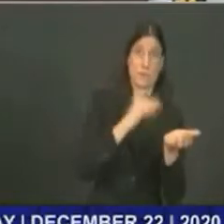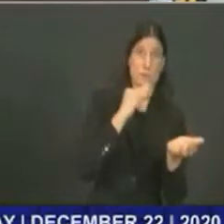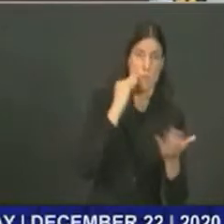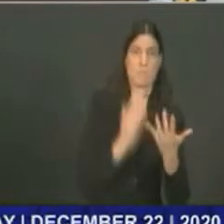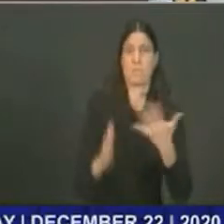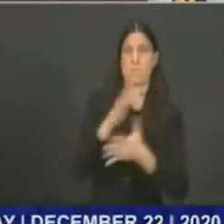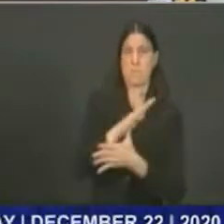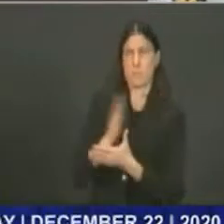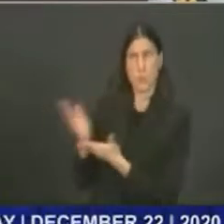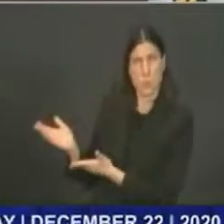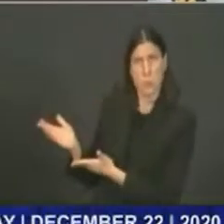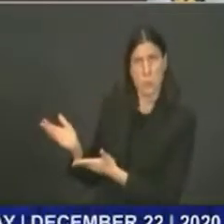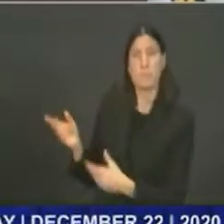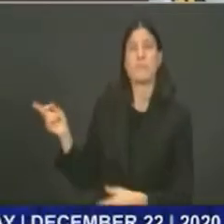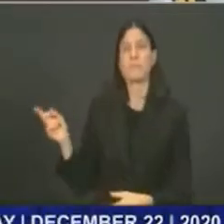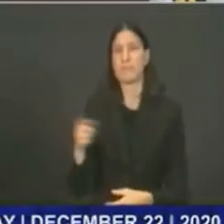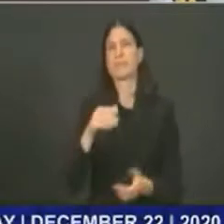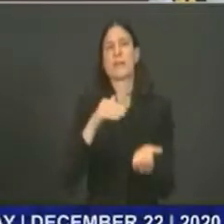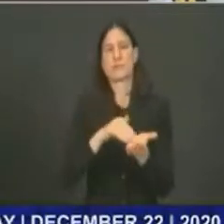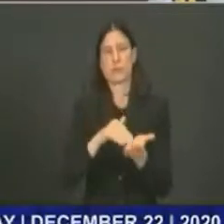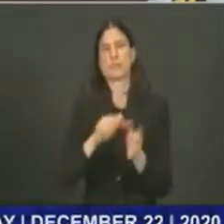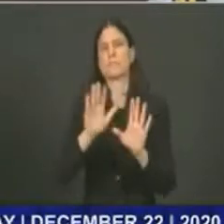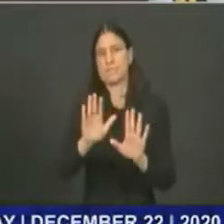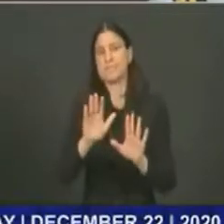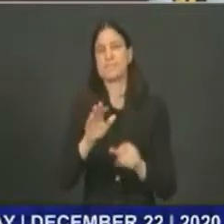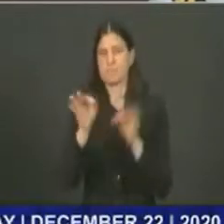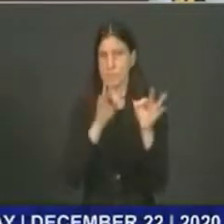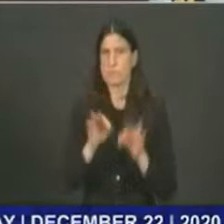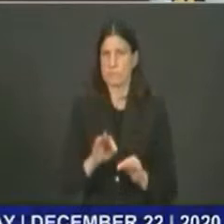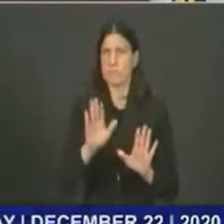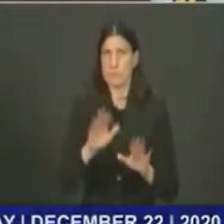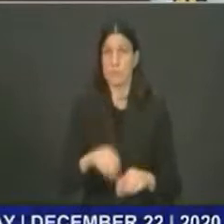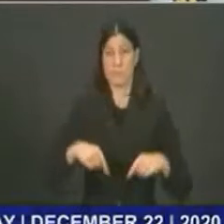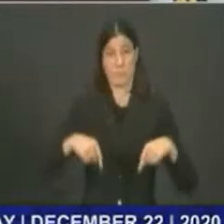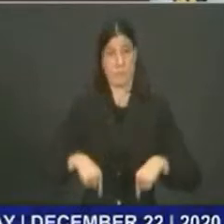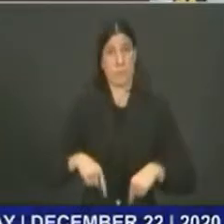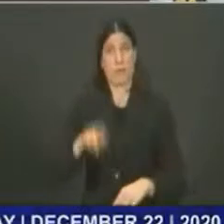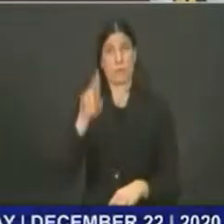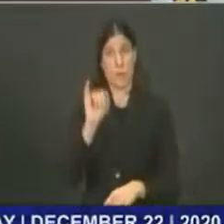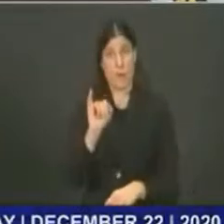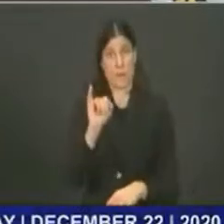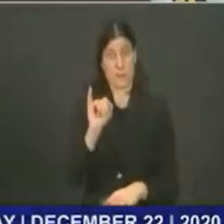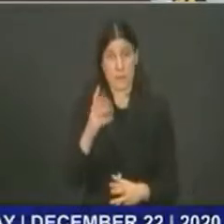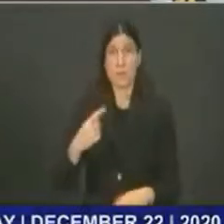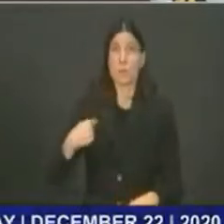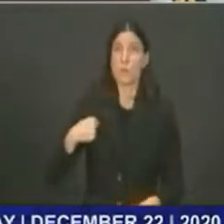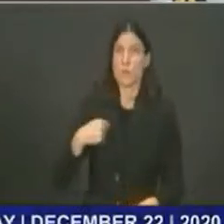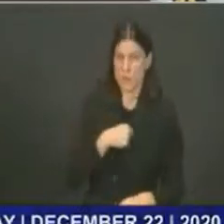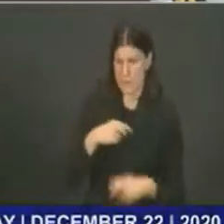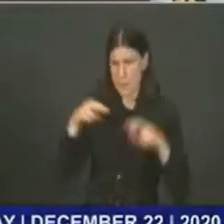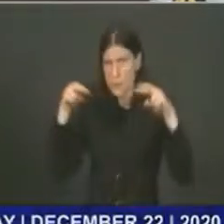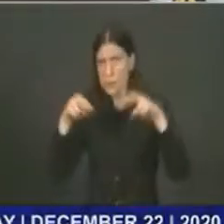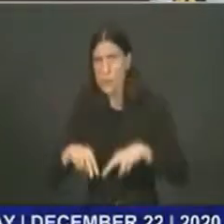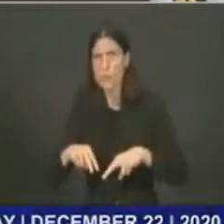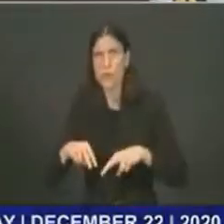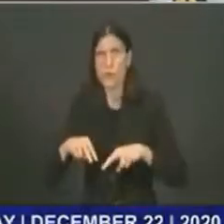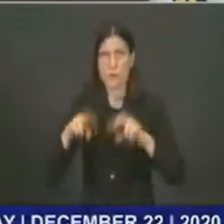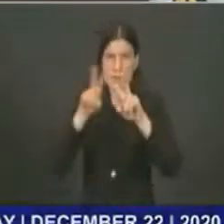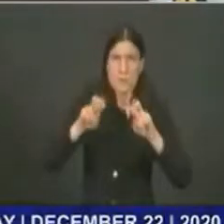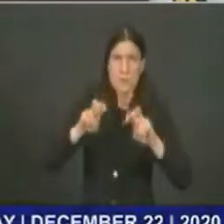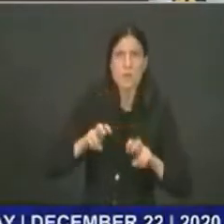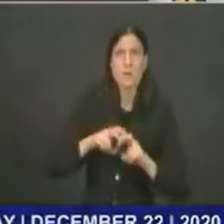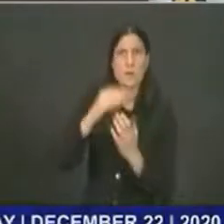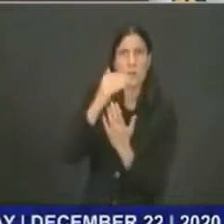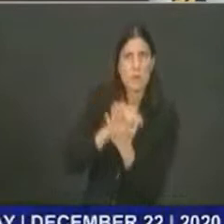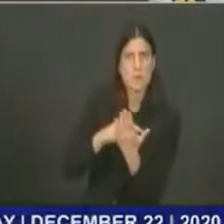the things, for example, that we're assessing is the ACIP guidance where they just gave the first few groups. How does that align in